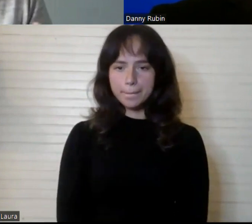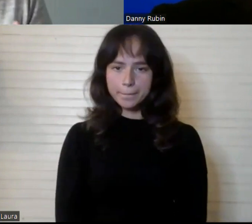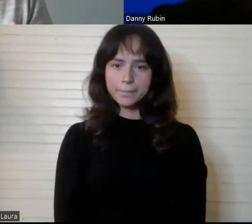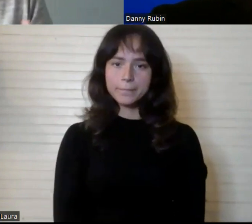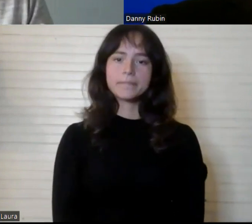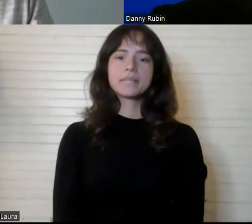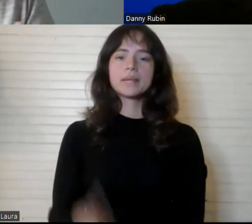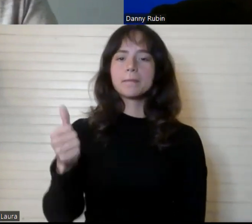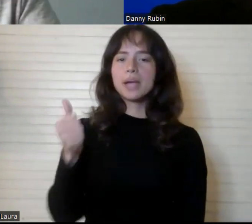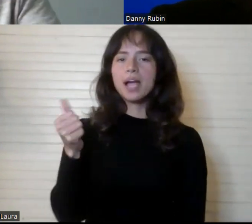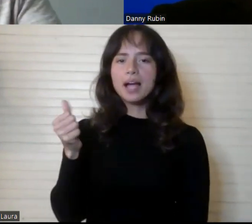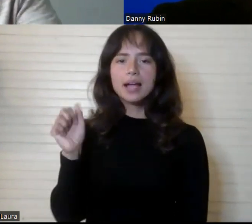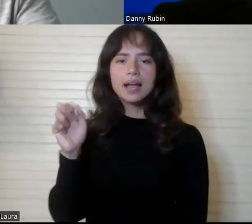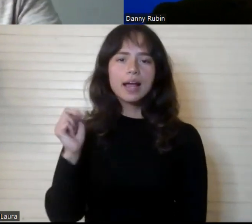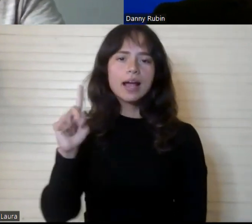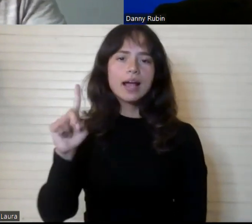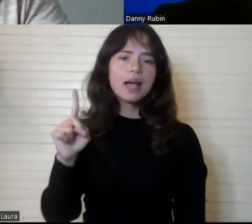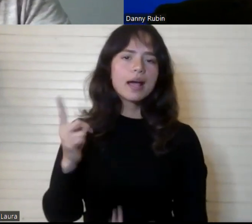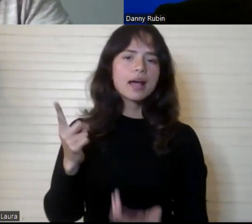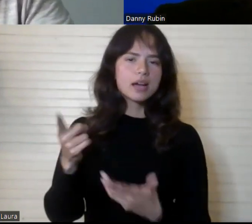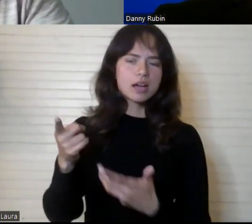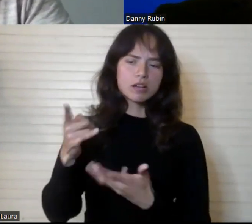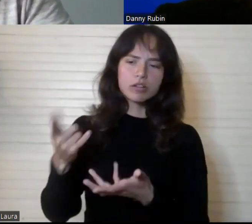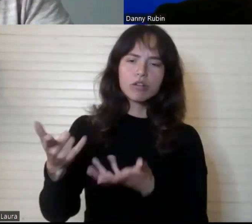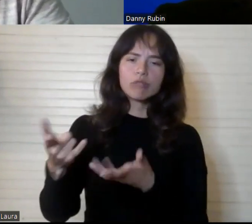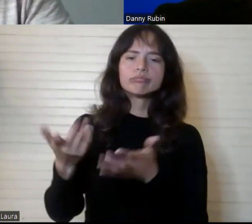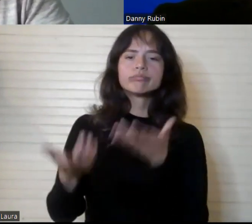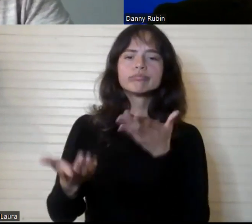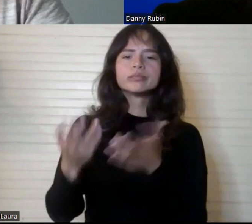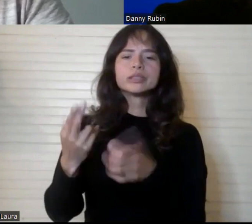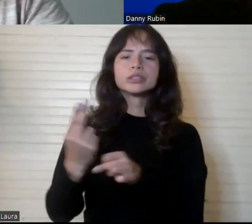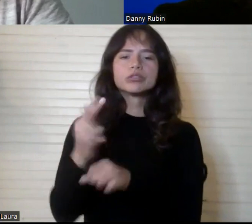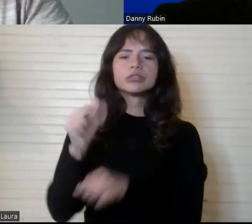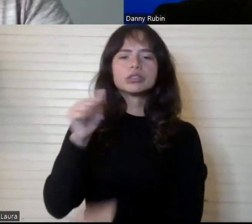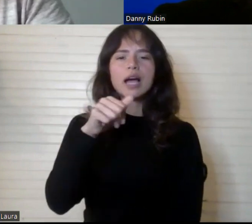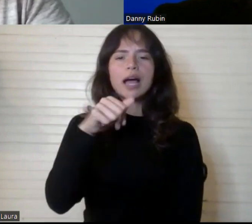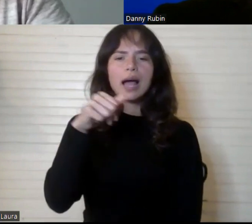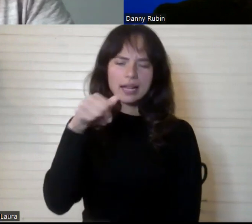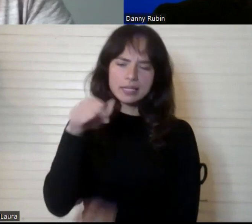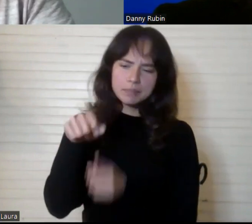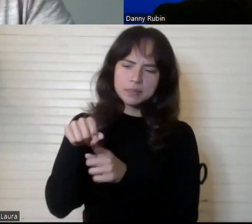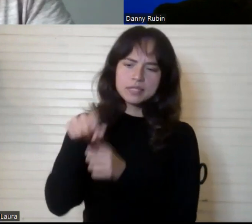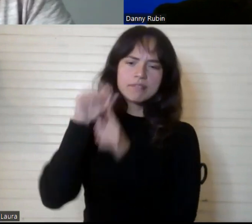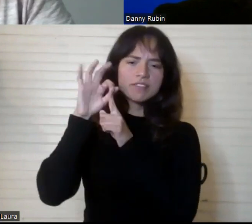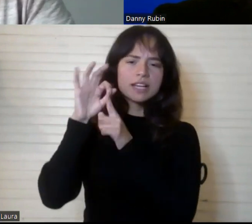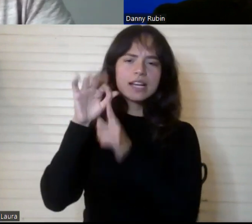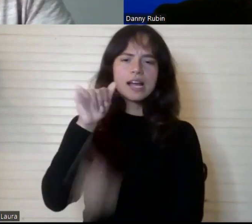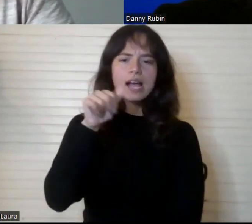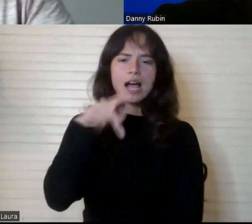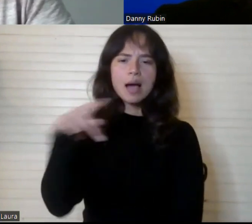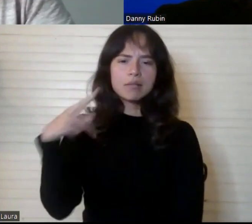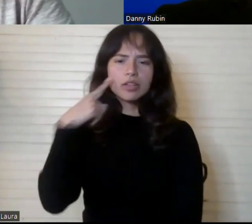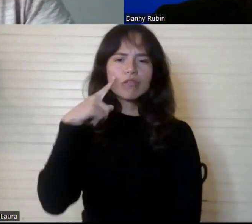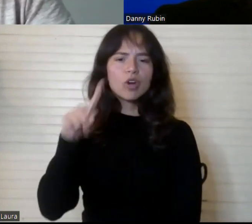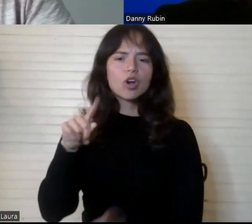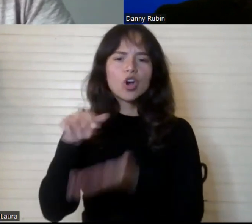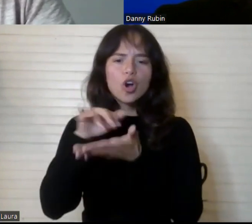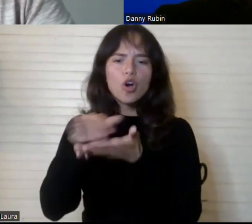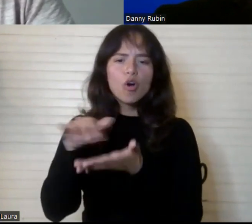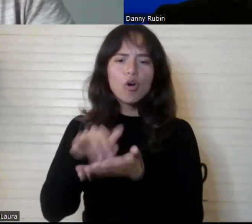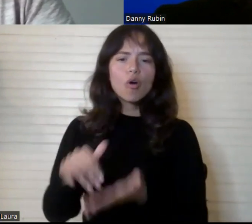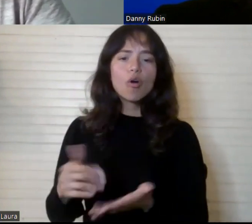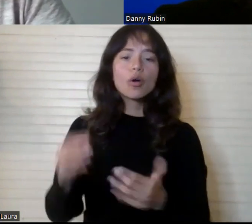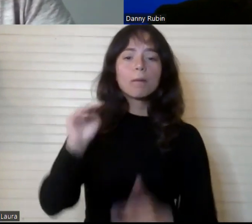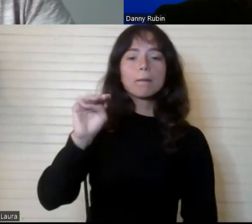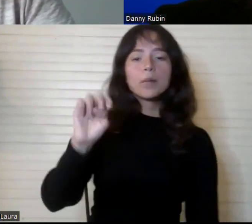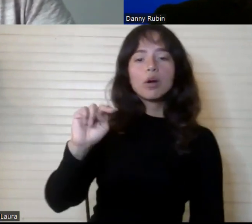Python, Ruby, PHP, .NET, or other server-side scripting languages or code, as well as databases like